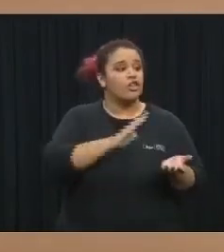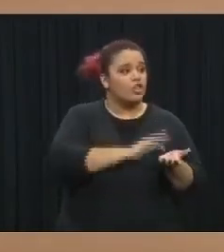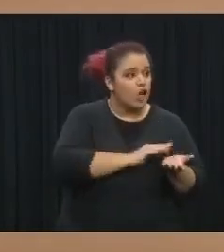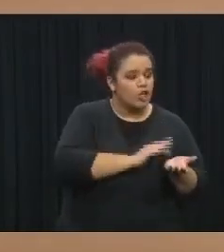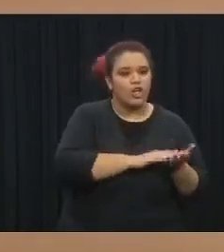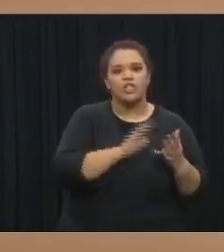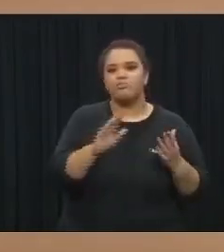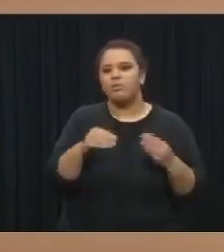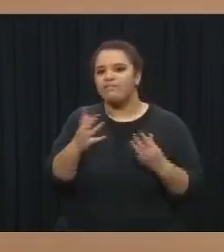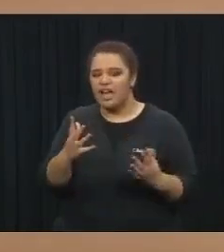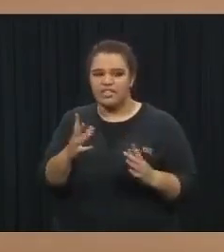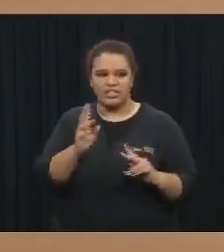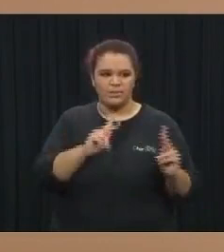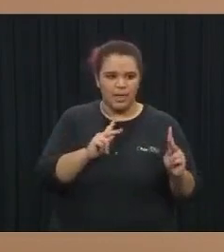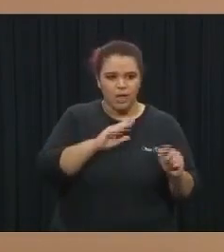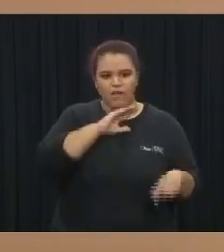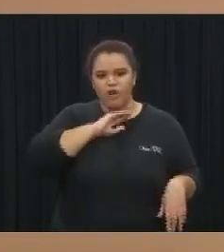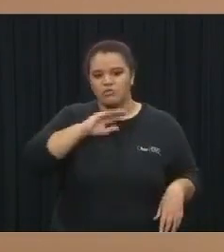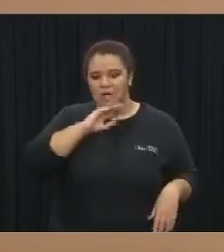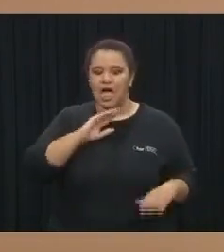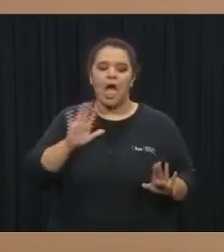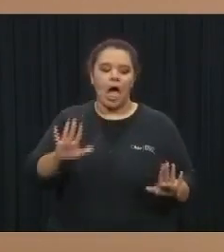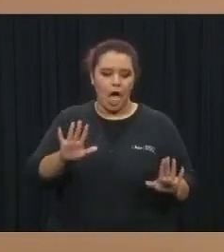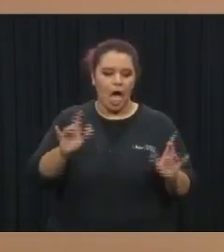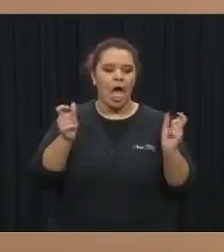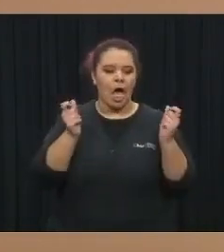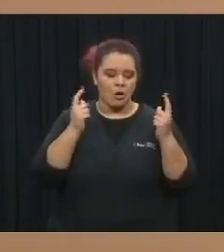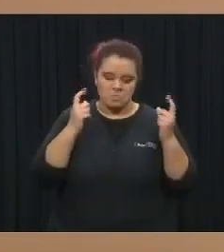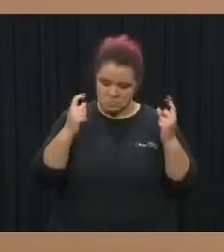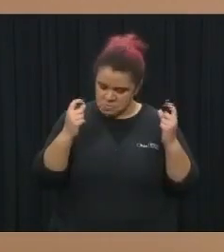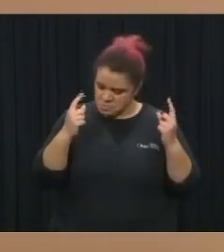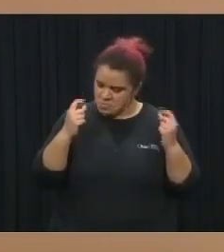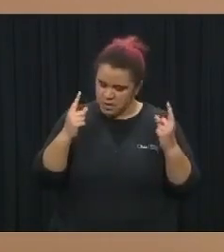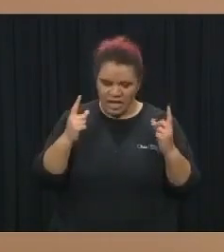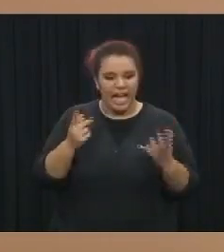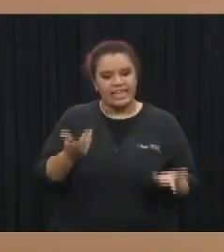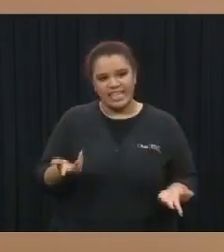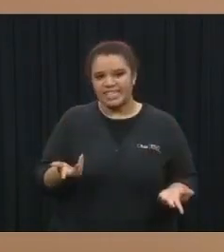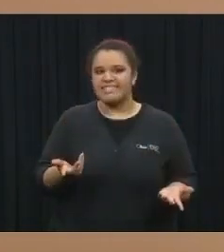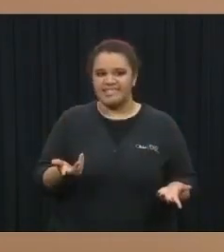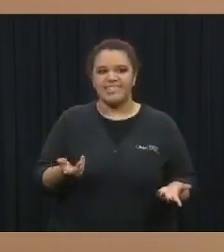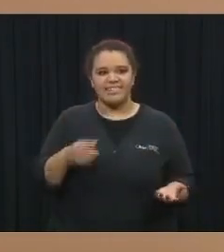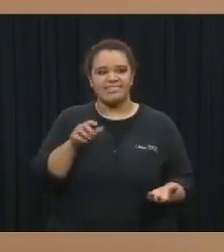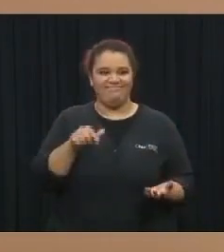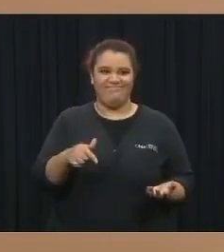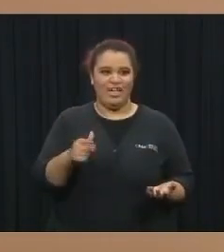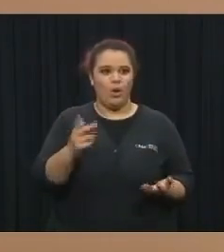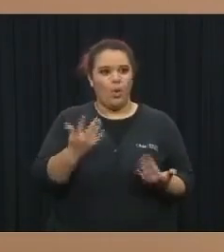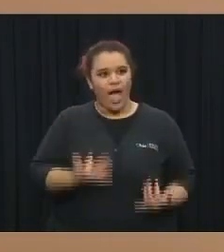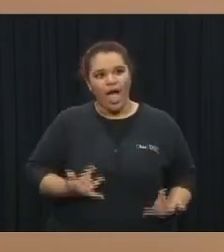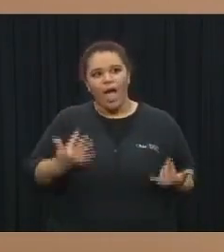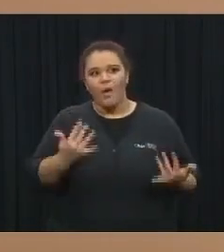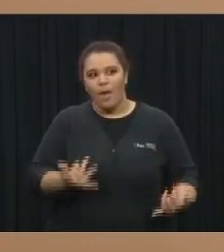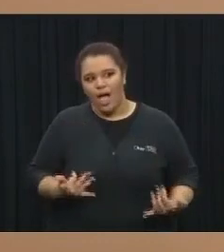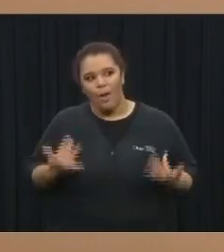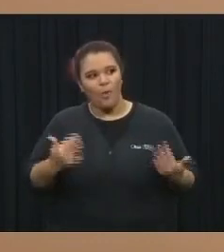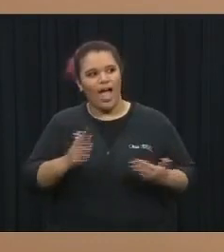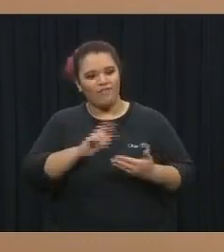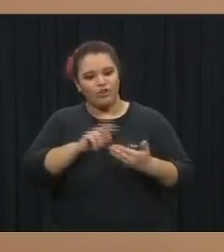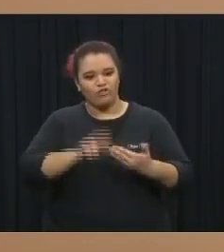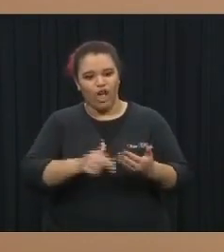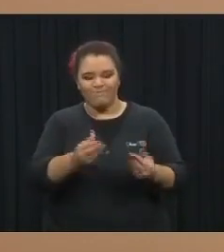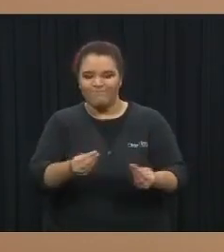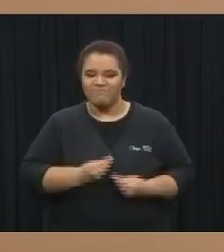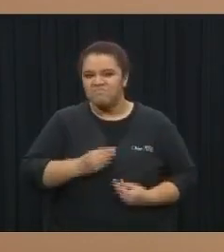home. This is the truth of the situation in which we find ourselves. It's very frustrating. I also want to echo what the Lieutenant